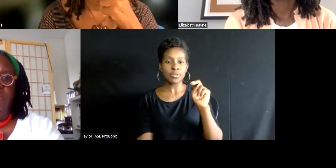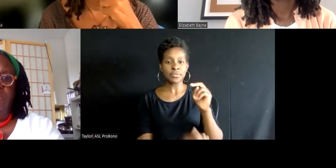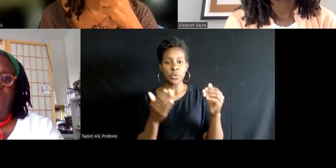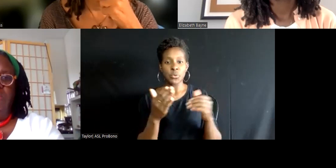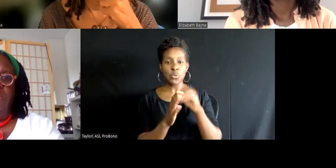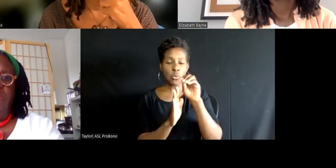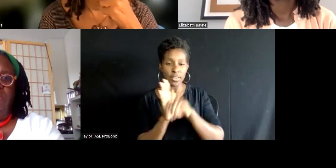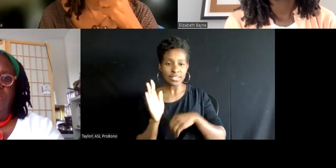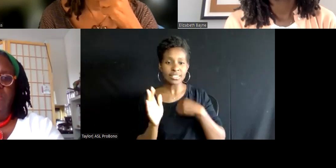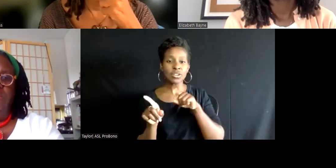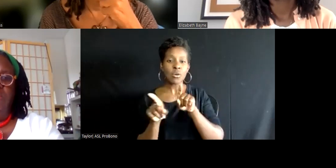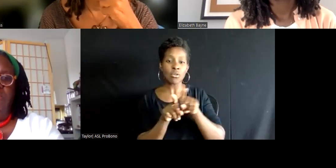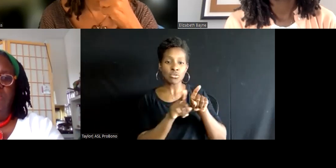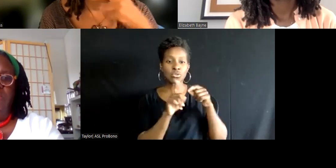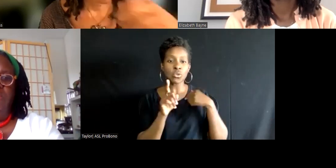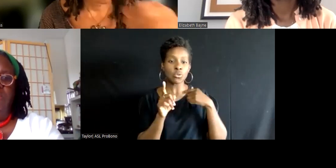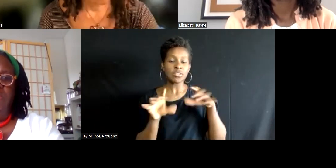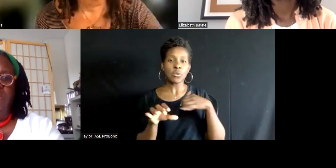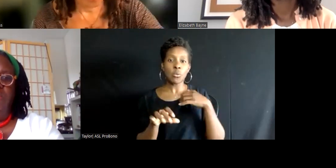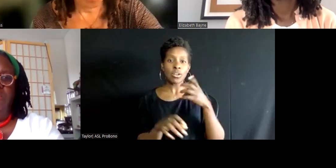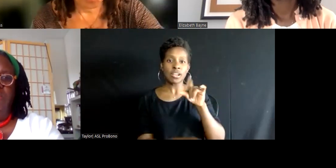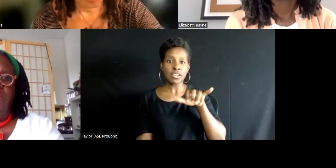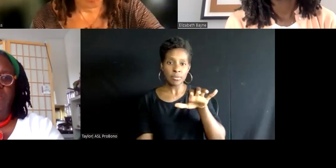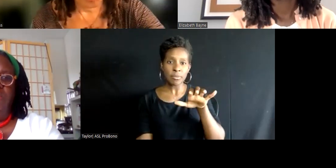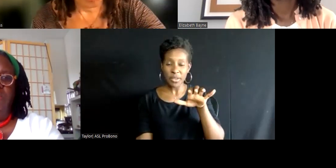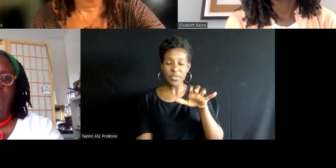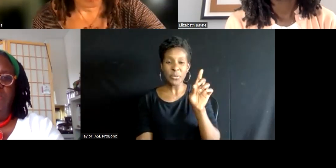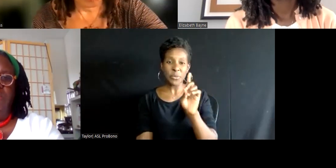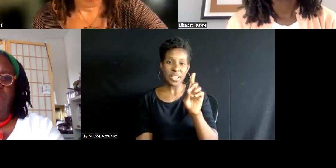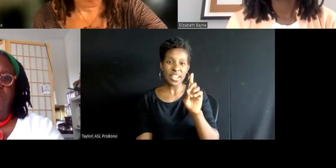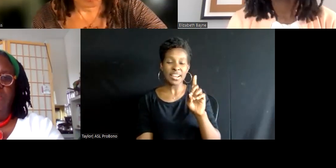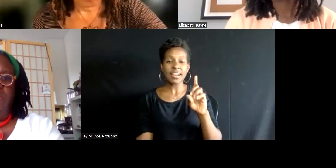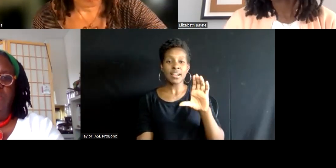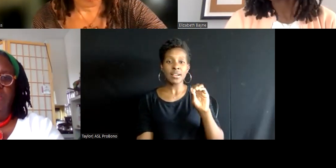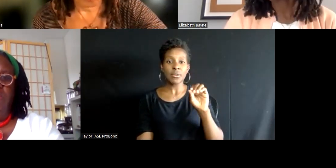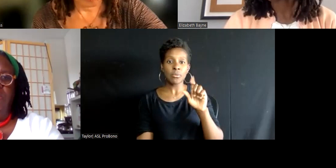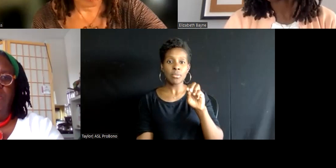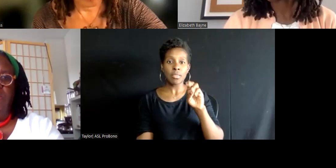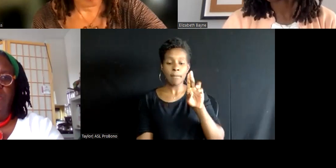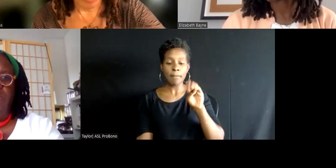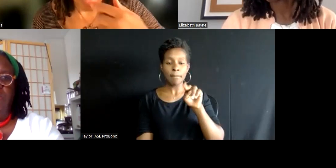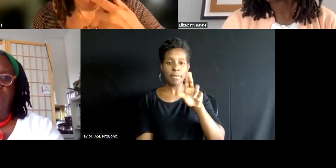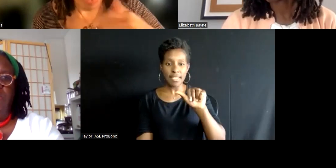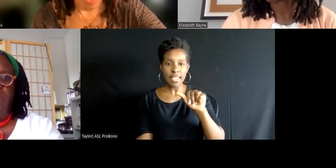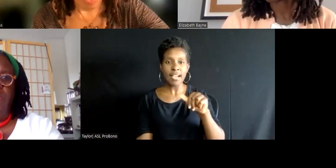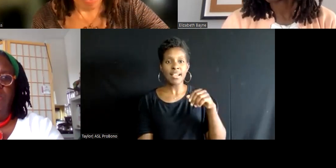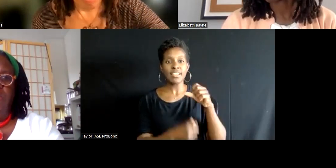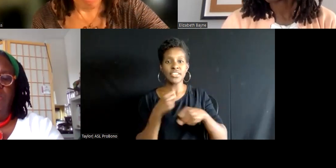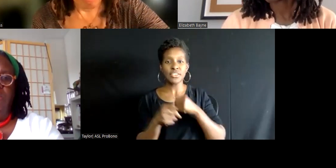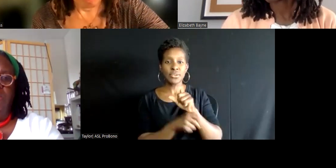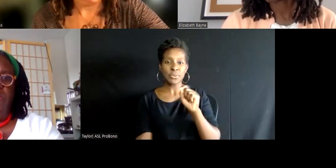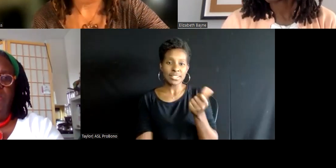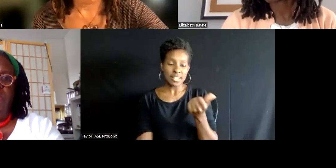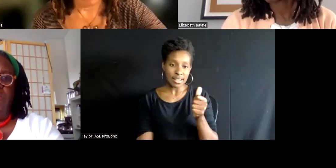America. She founded a documentary program at Columbia Journalism School in 2010. In 2003, she executive